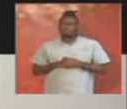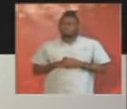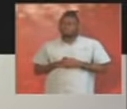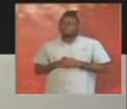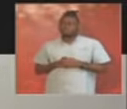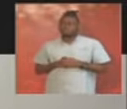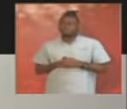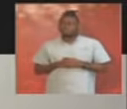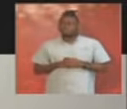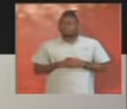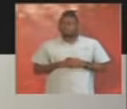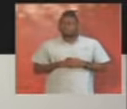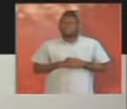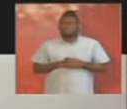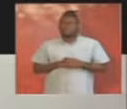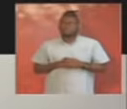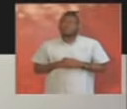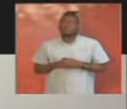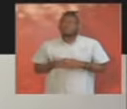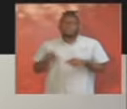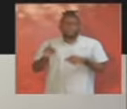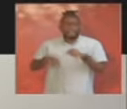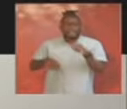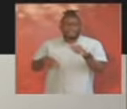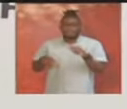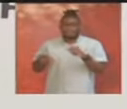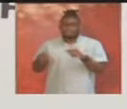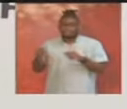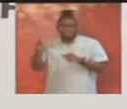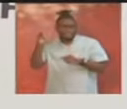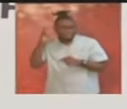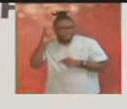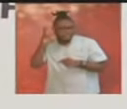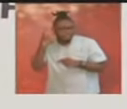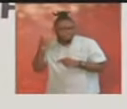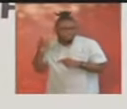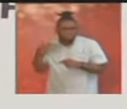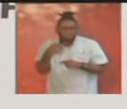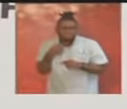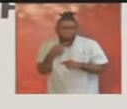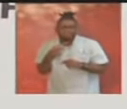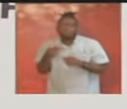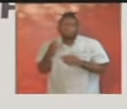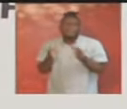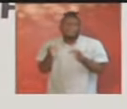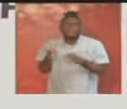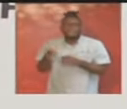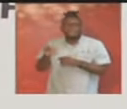And for some reason, we can't hear Dr. Mitchell at this time. I think we may need to just check some